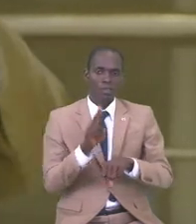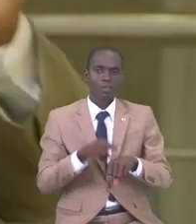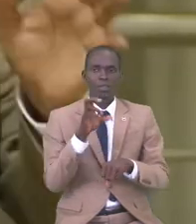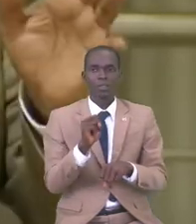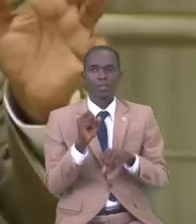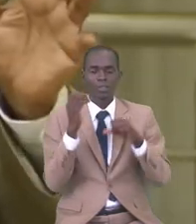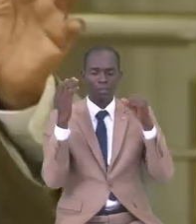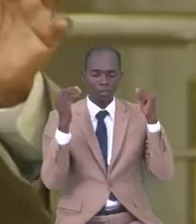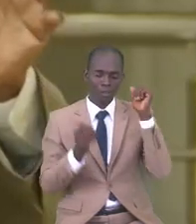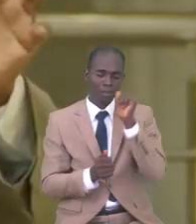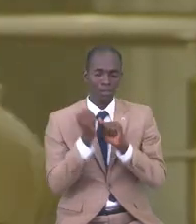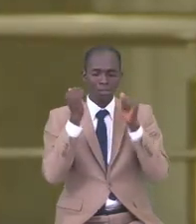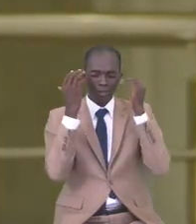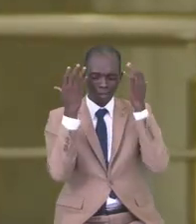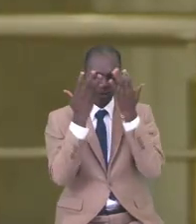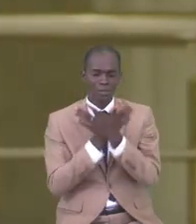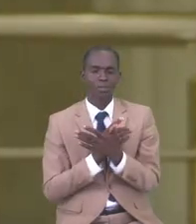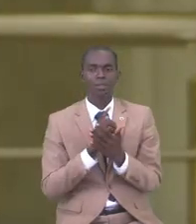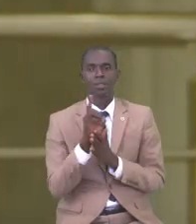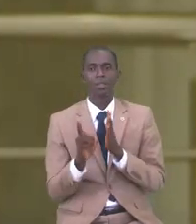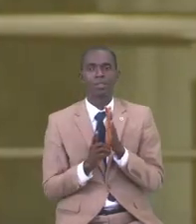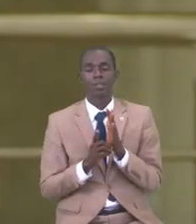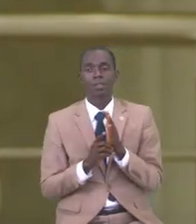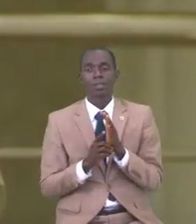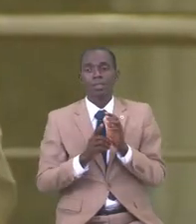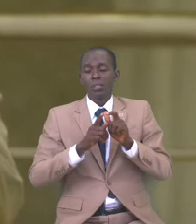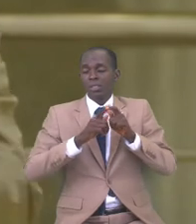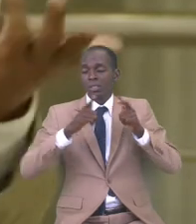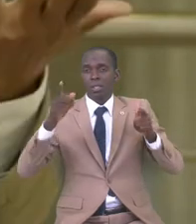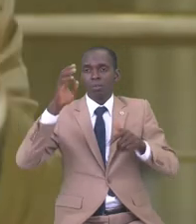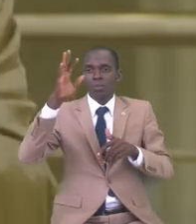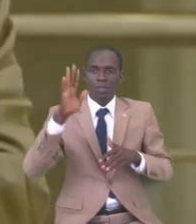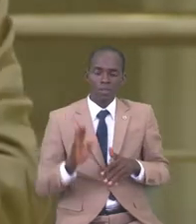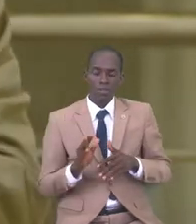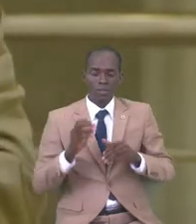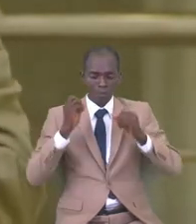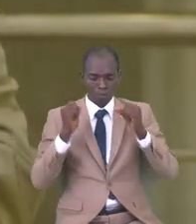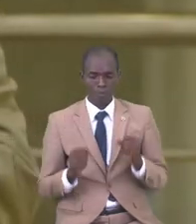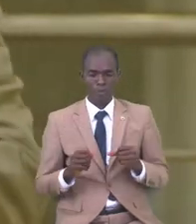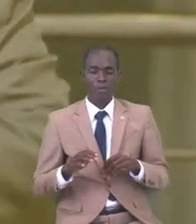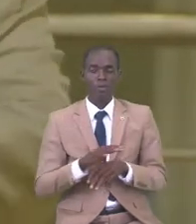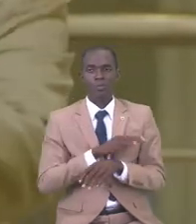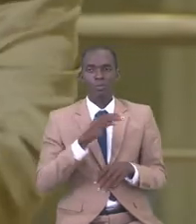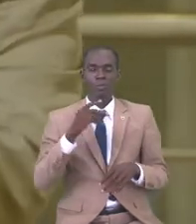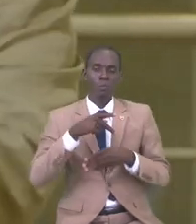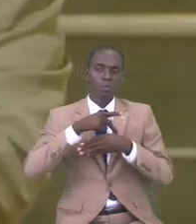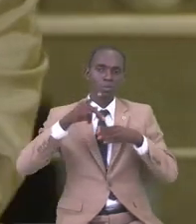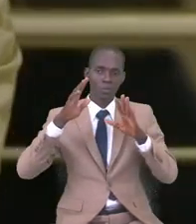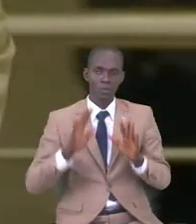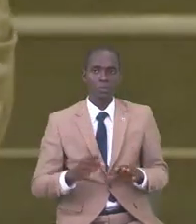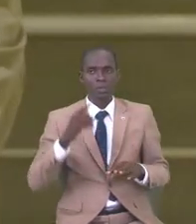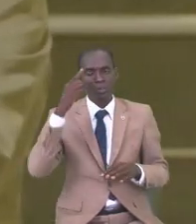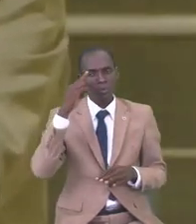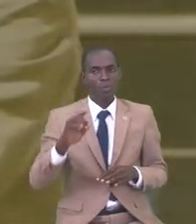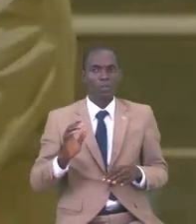darkest hour. Dynamic minister, dynamic professional for